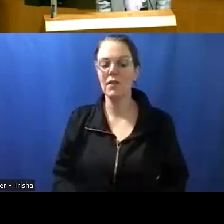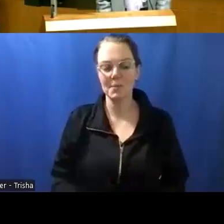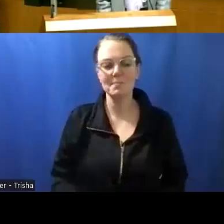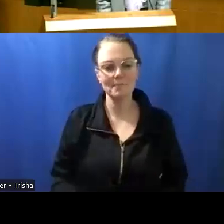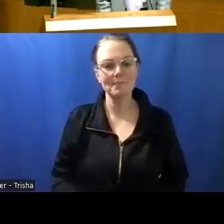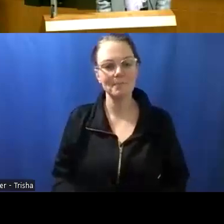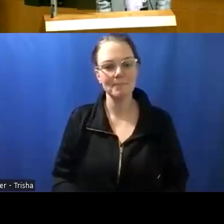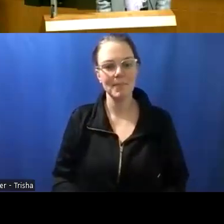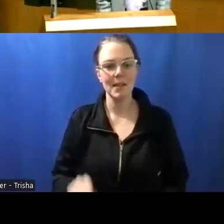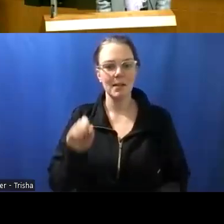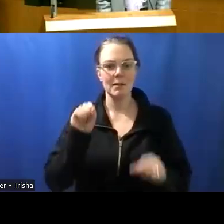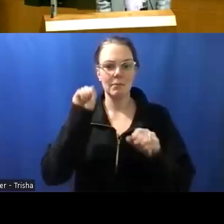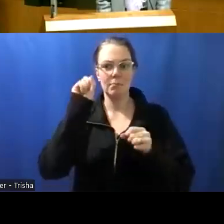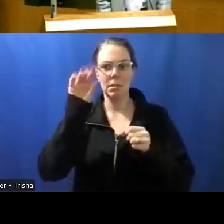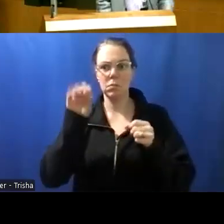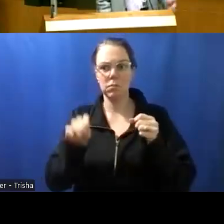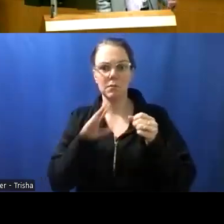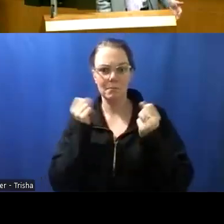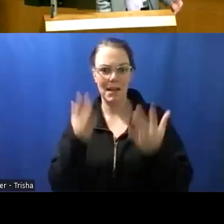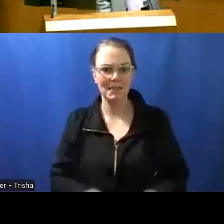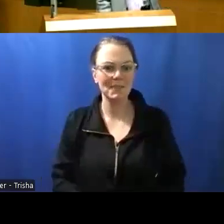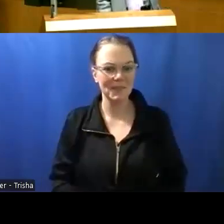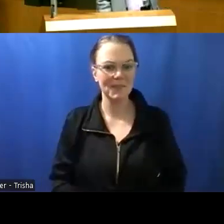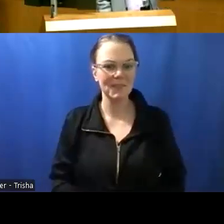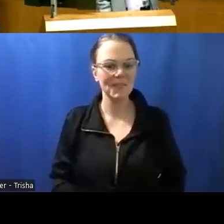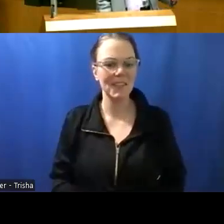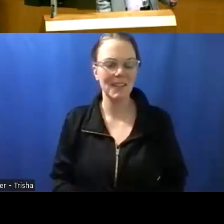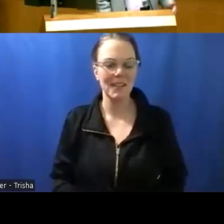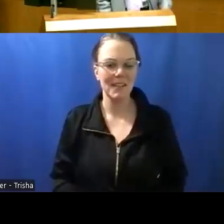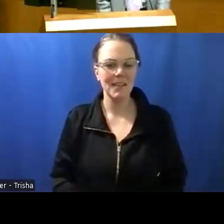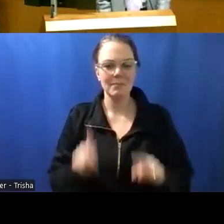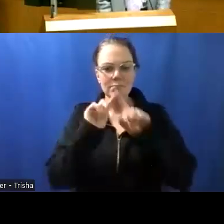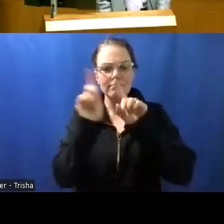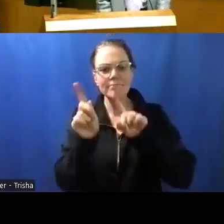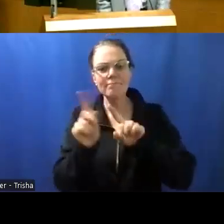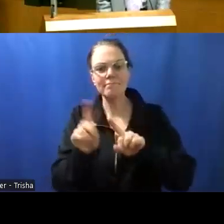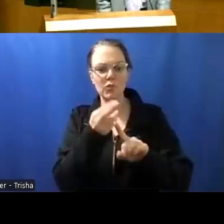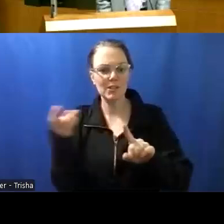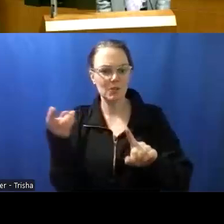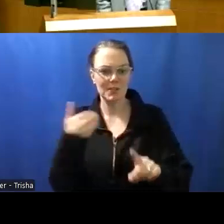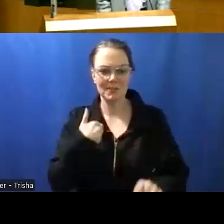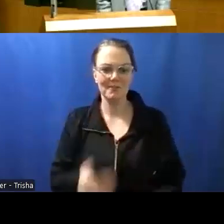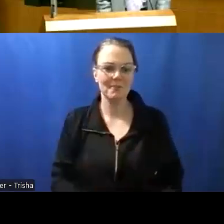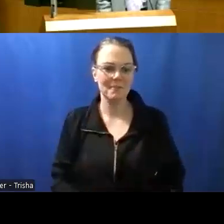Additional, I'm just going to skip through this really quick, but to say there are many, many other resources out there.